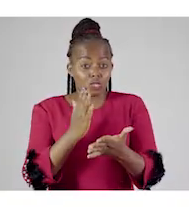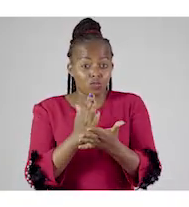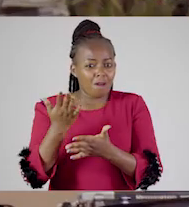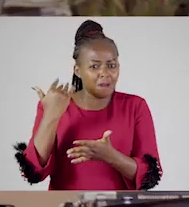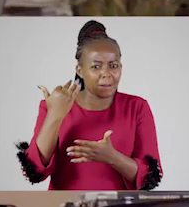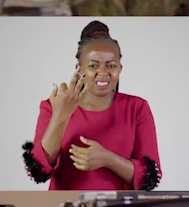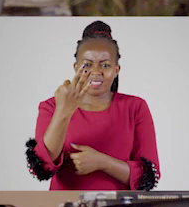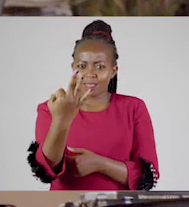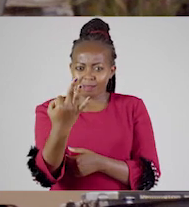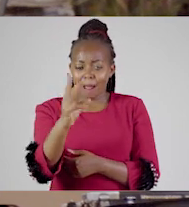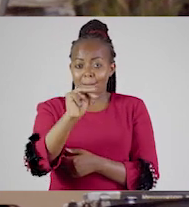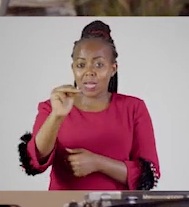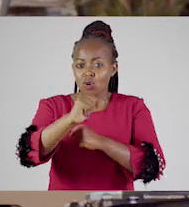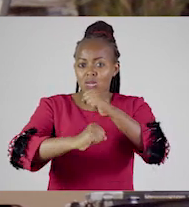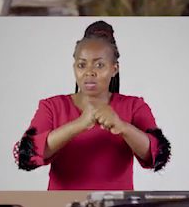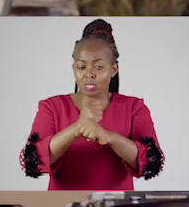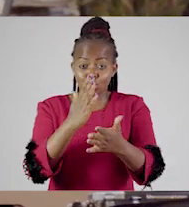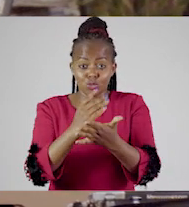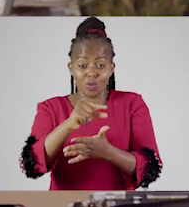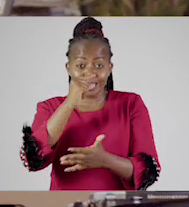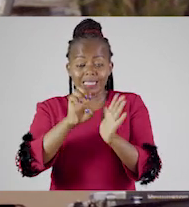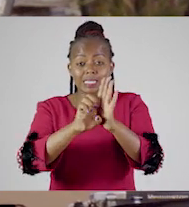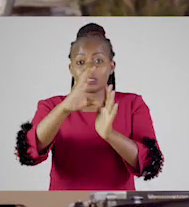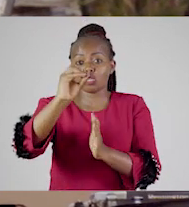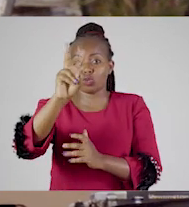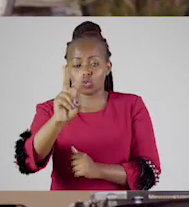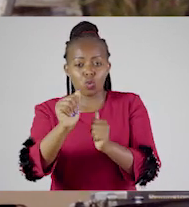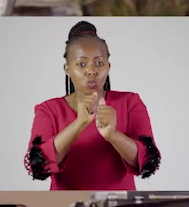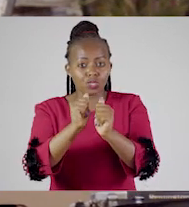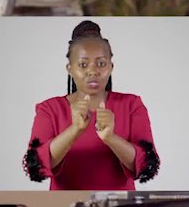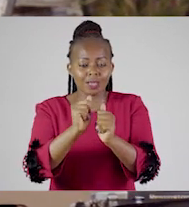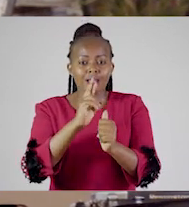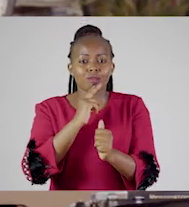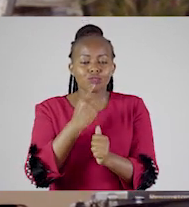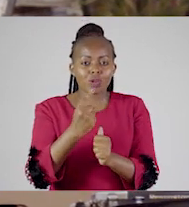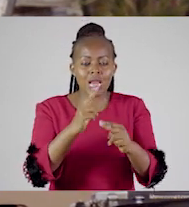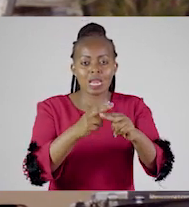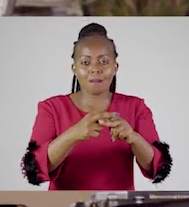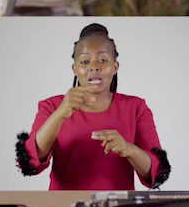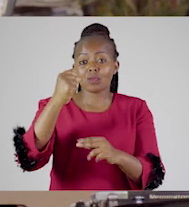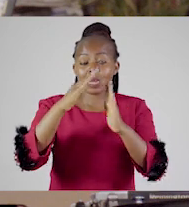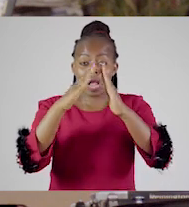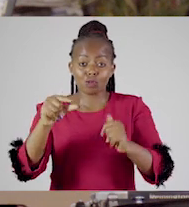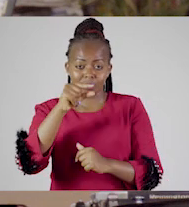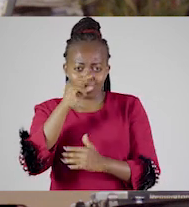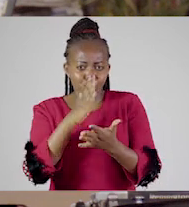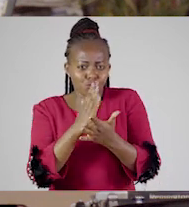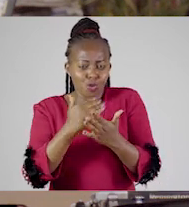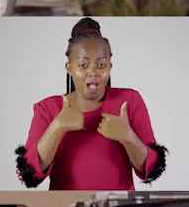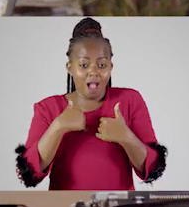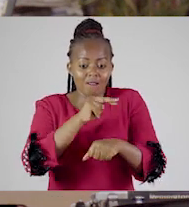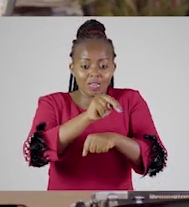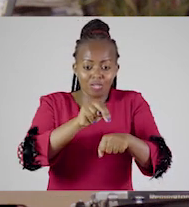For the past 3 million years, gases like carbon dioxide, which are often referred to as greenhouse gases, have